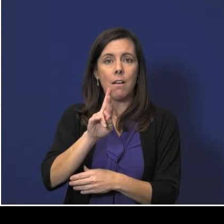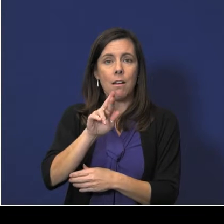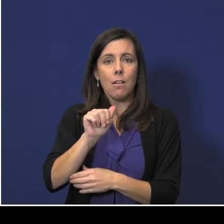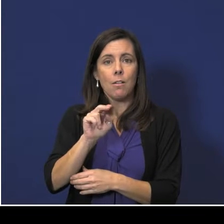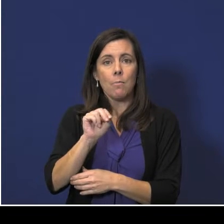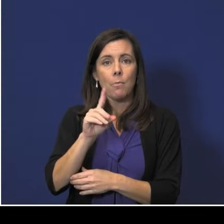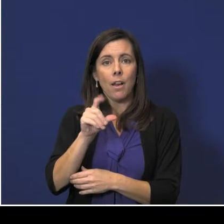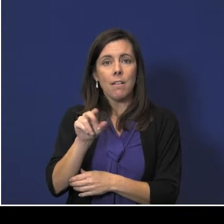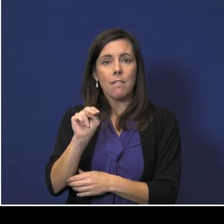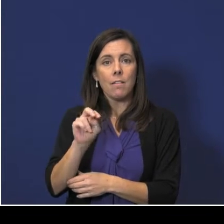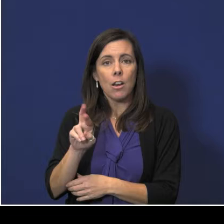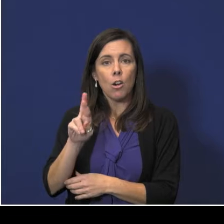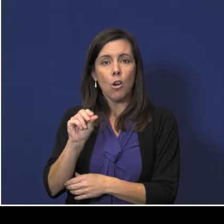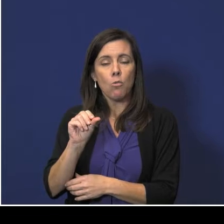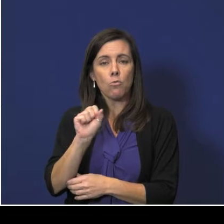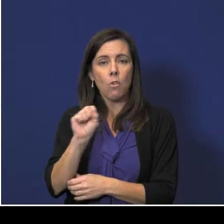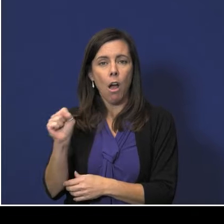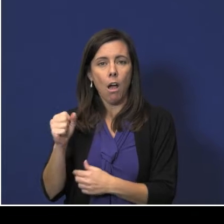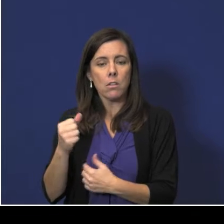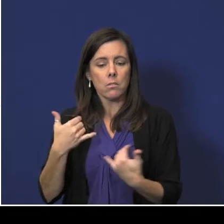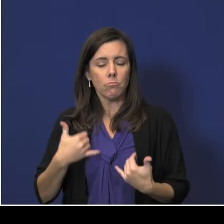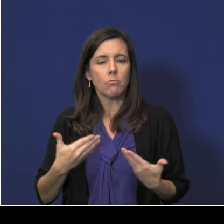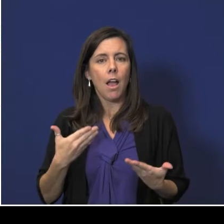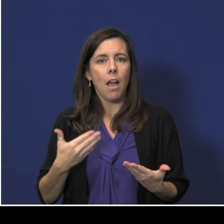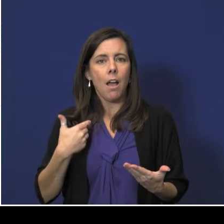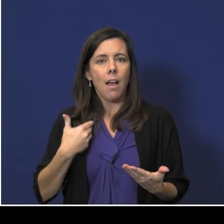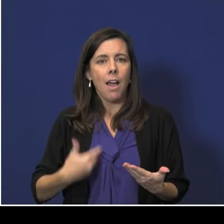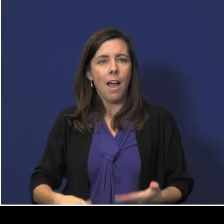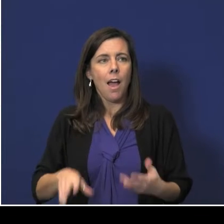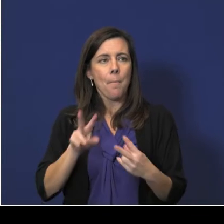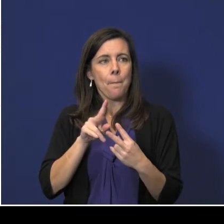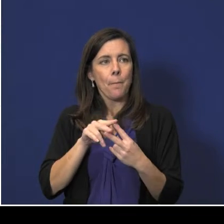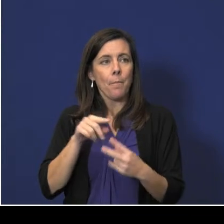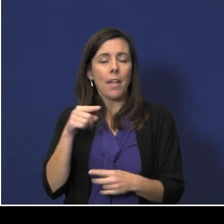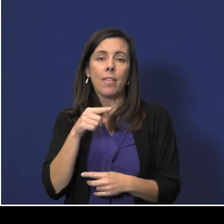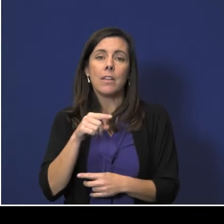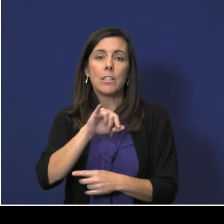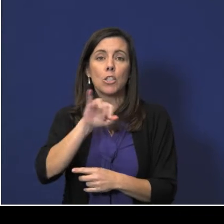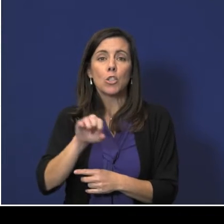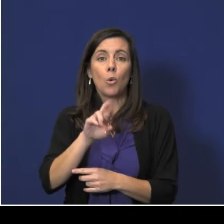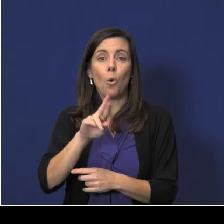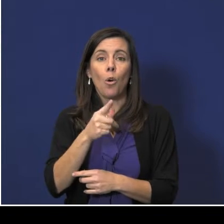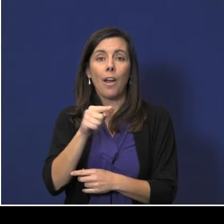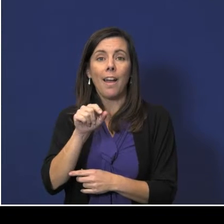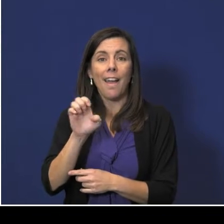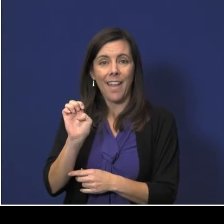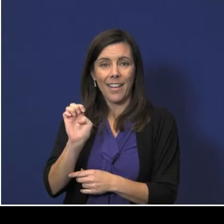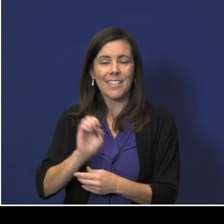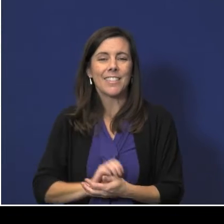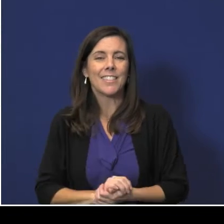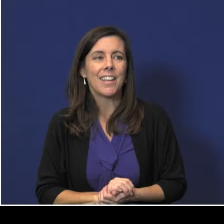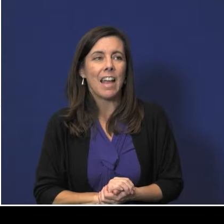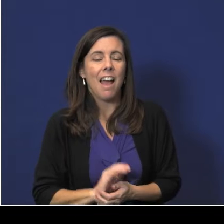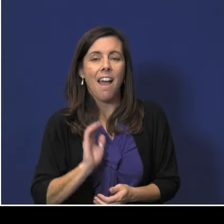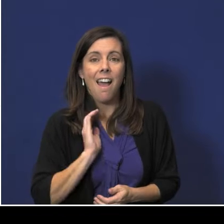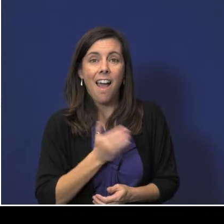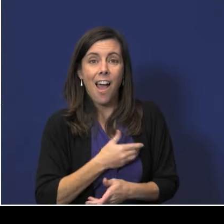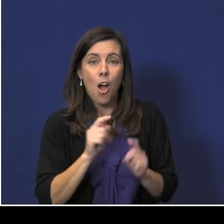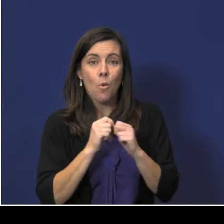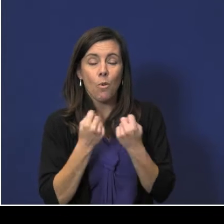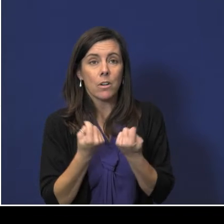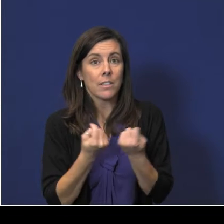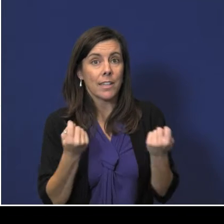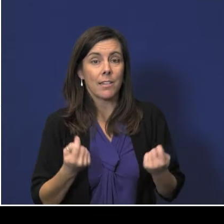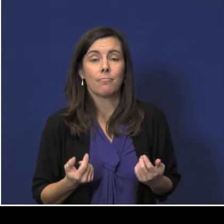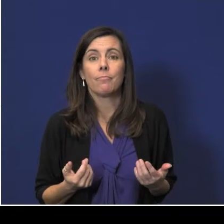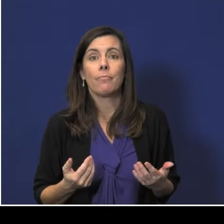PBK. Presenting tonight with me is Jorge Tiscarino. And our team extends as